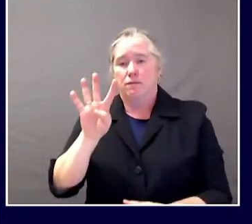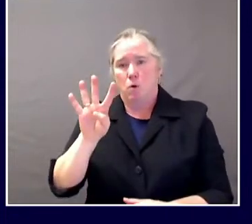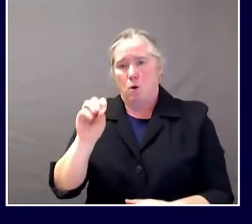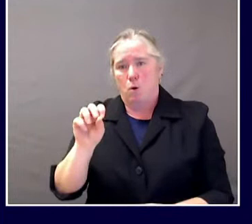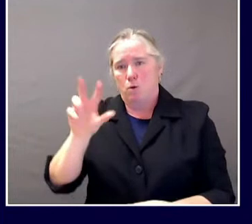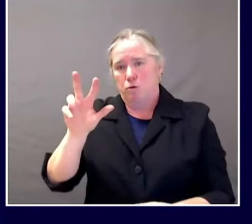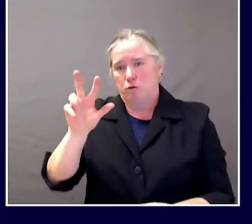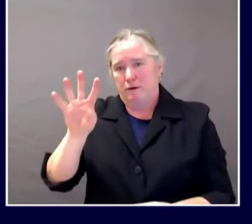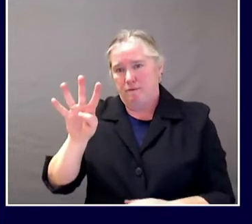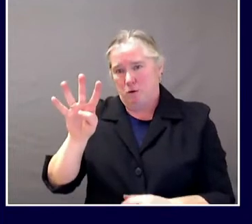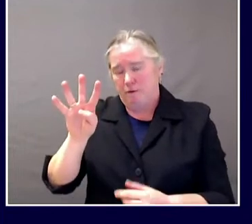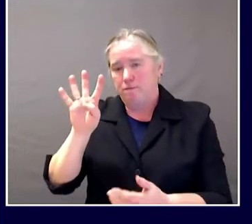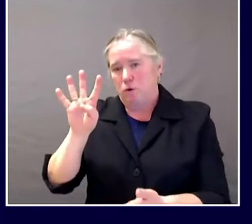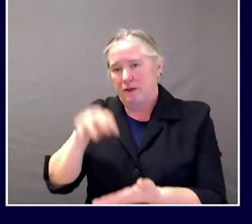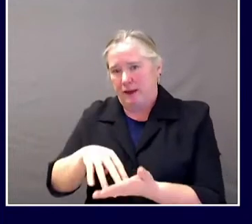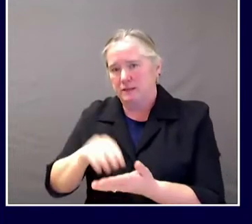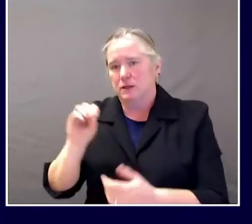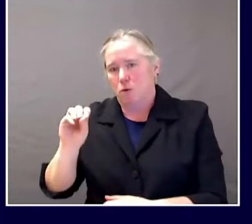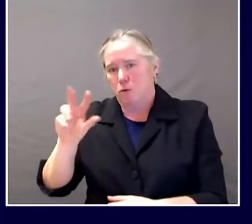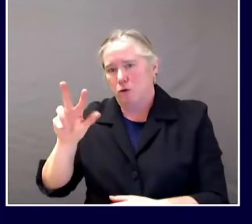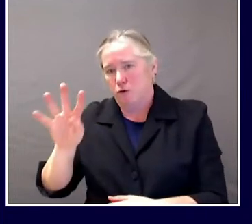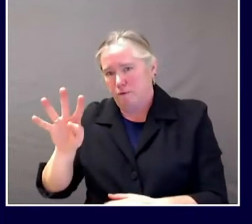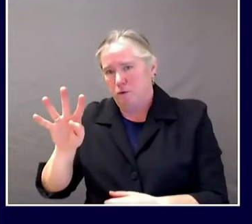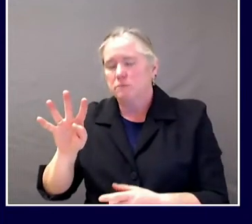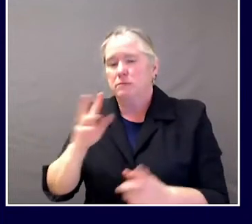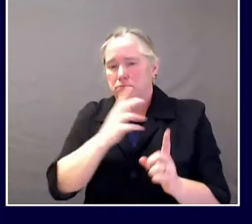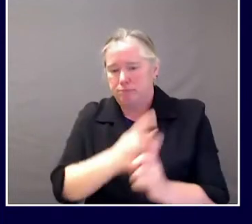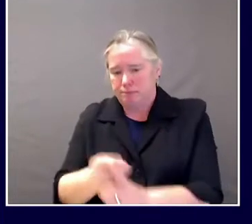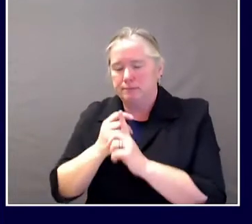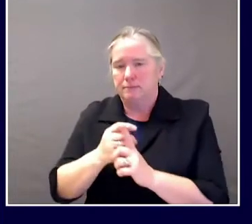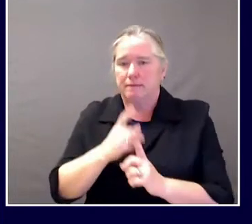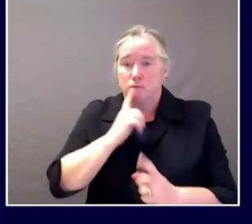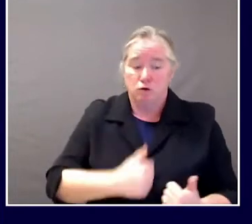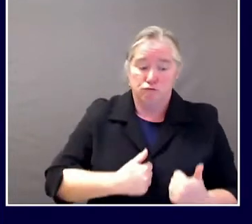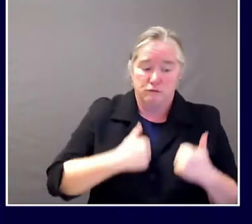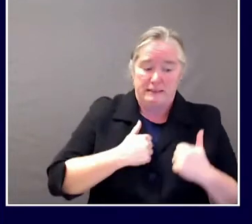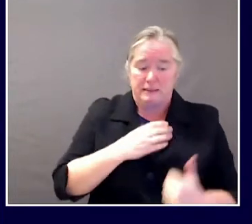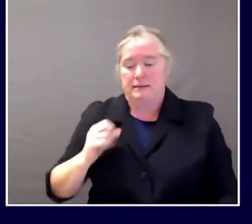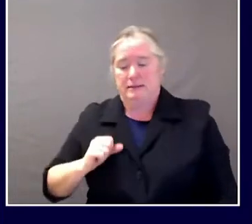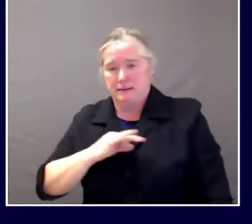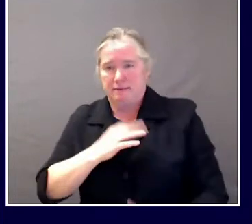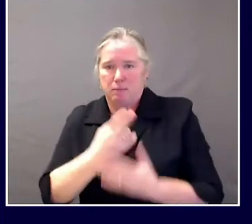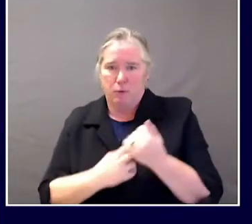of last week, as well as from activity over the weekend. But the latest number that I